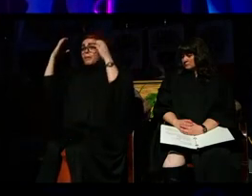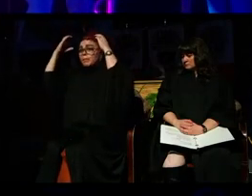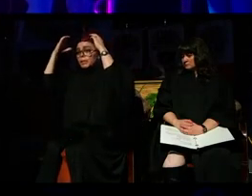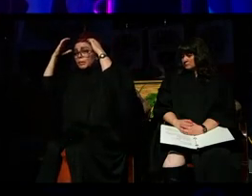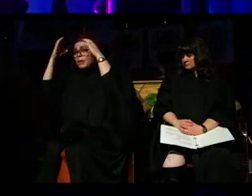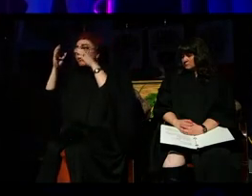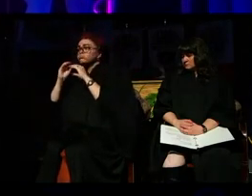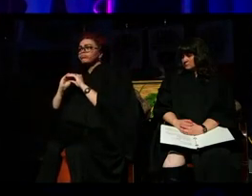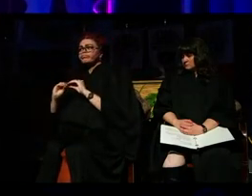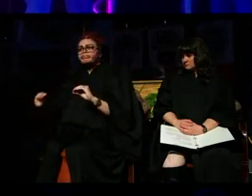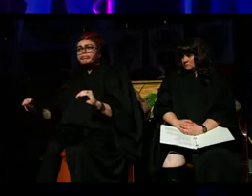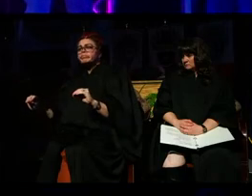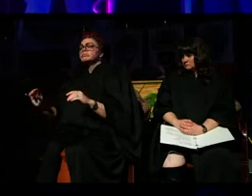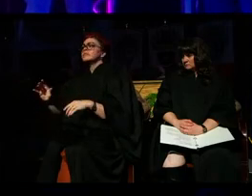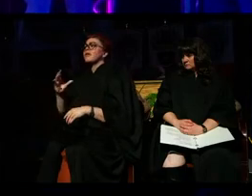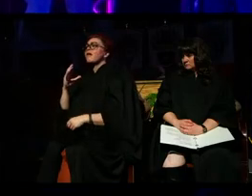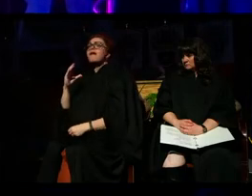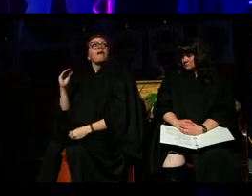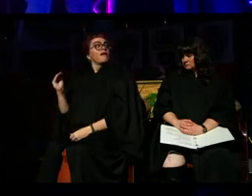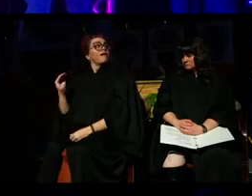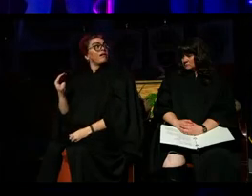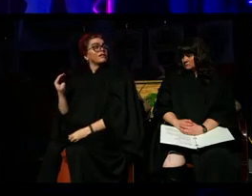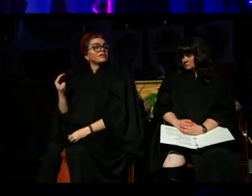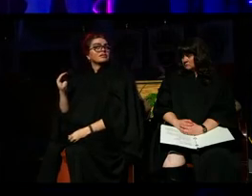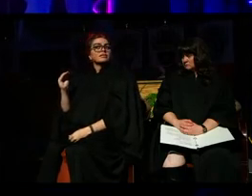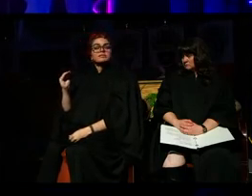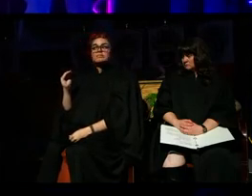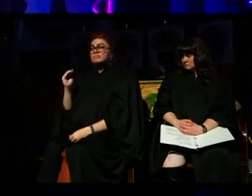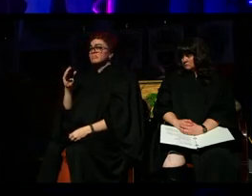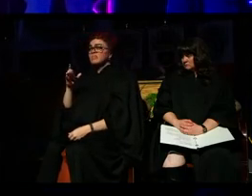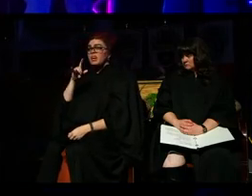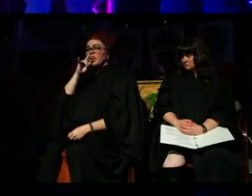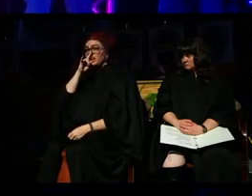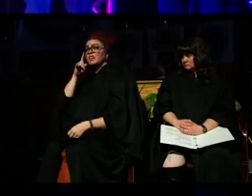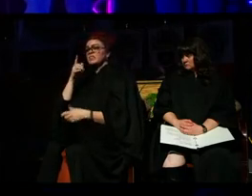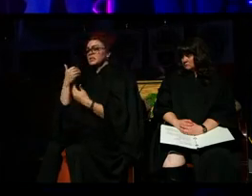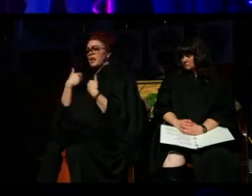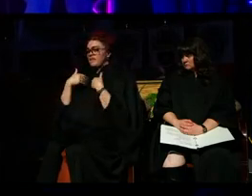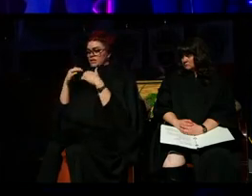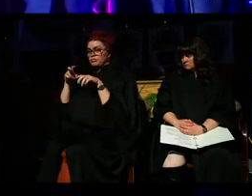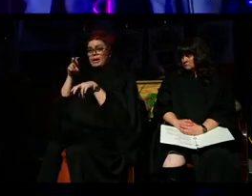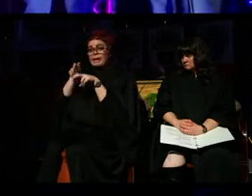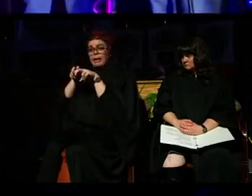Kool-Aid on the couch. Thank God for kids.